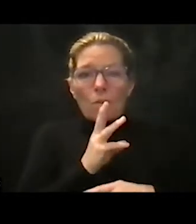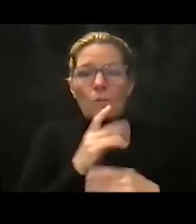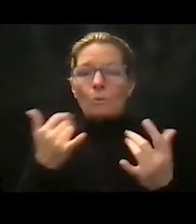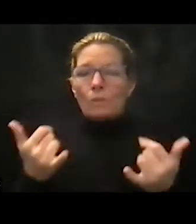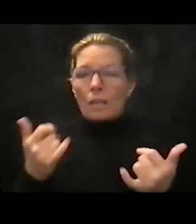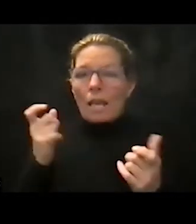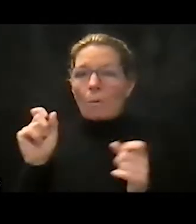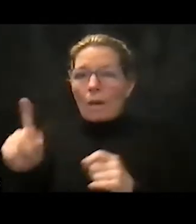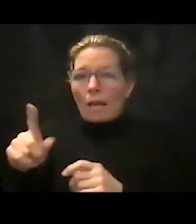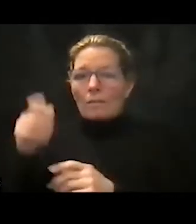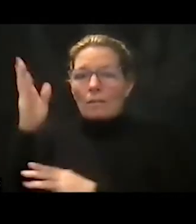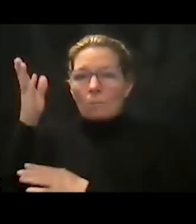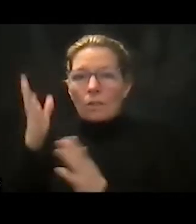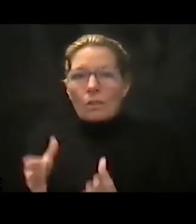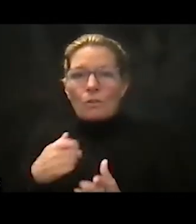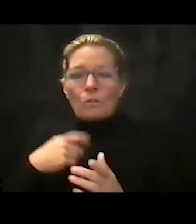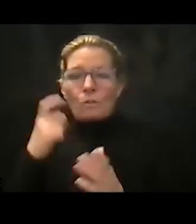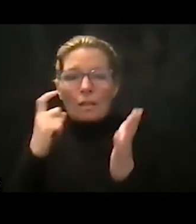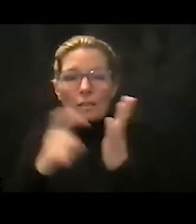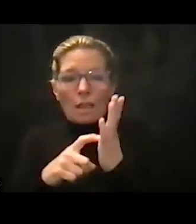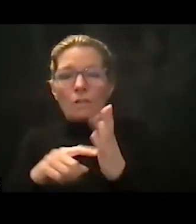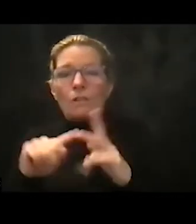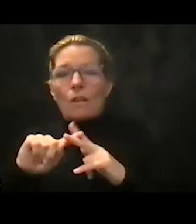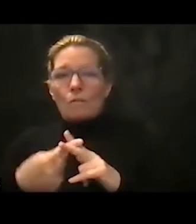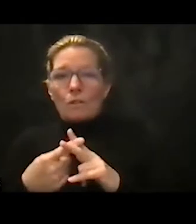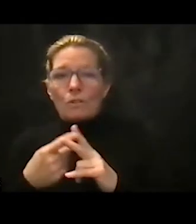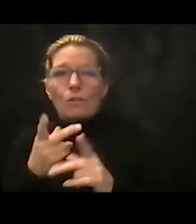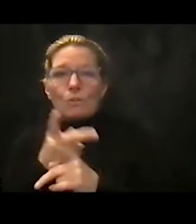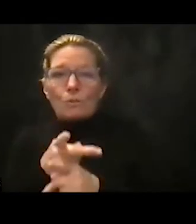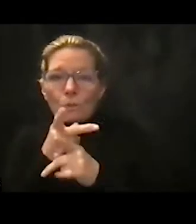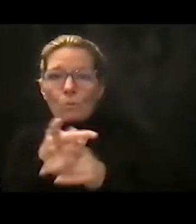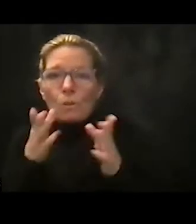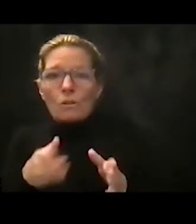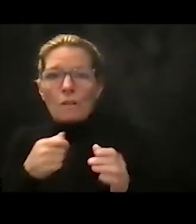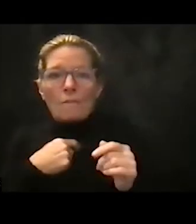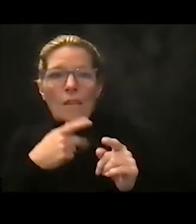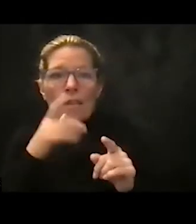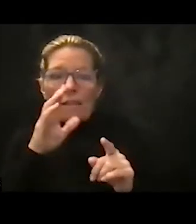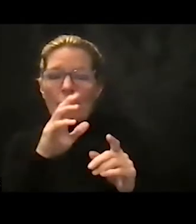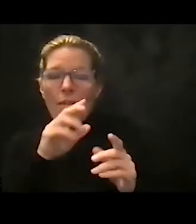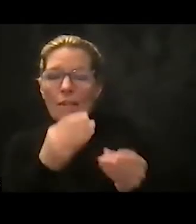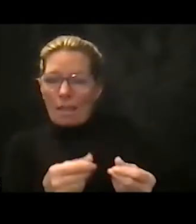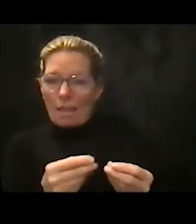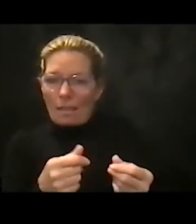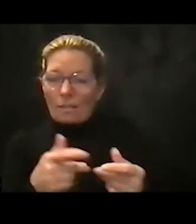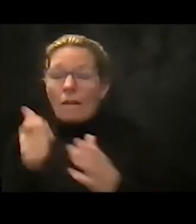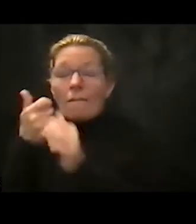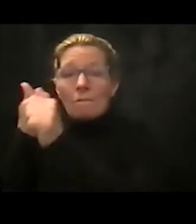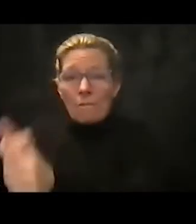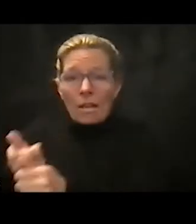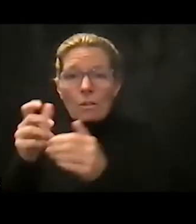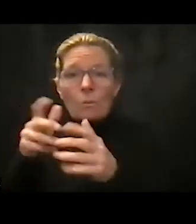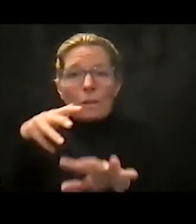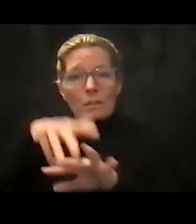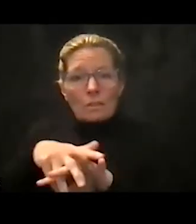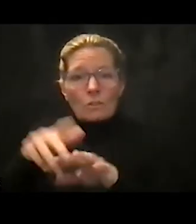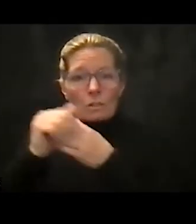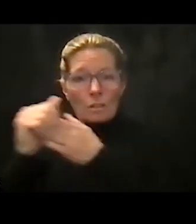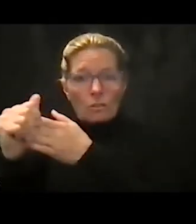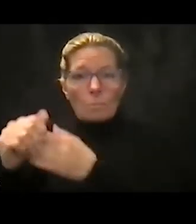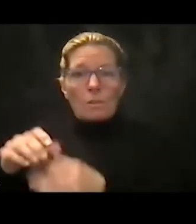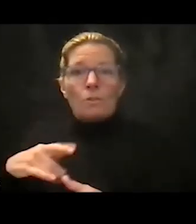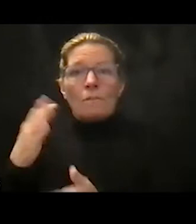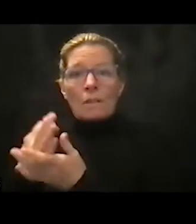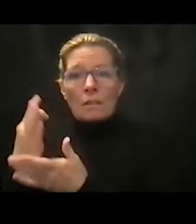consistently recognize the original stewards of their land, to follow Indigenous leadership, and to financially support and